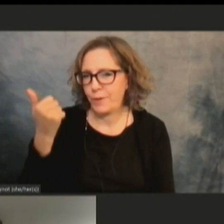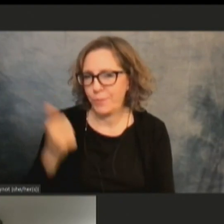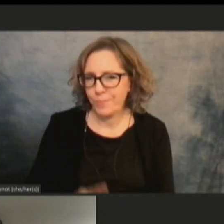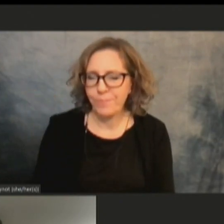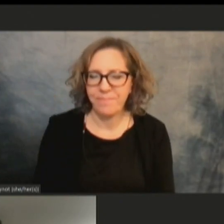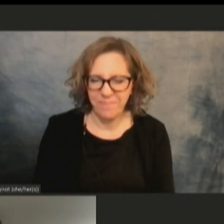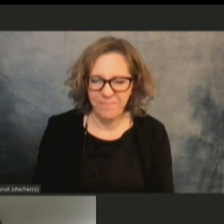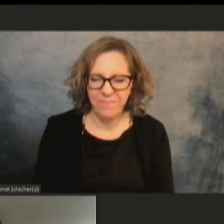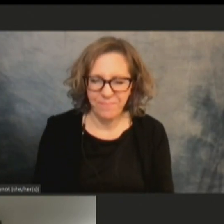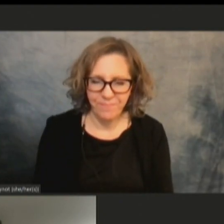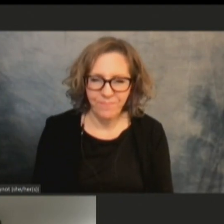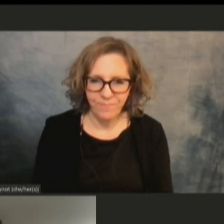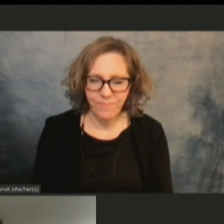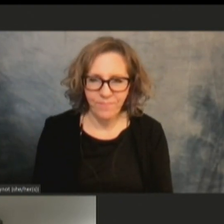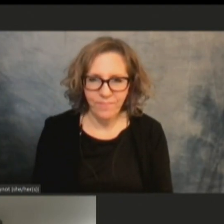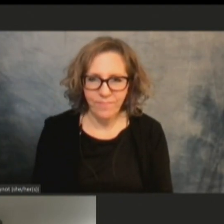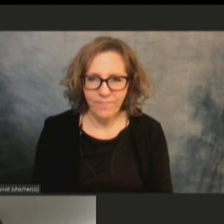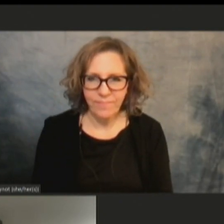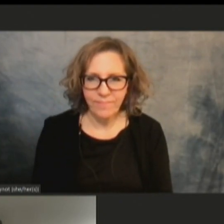David.